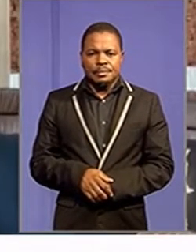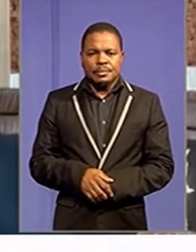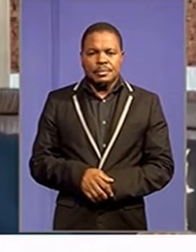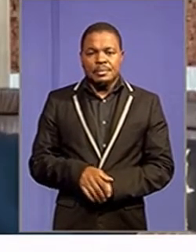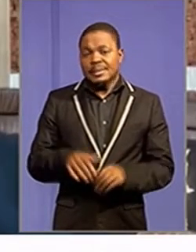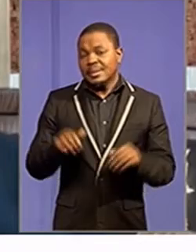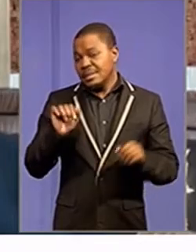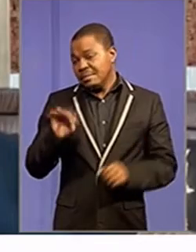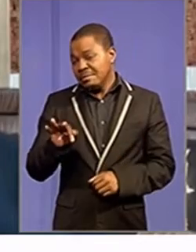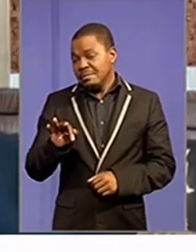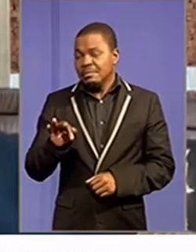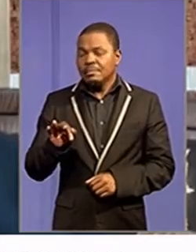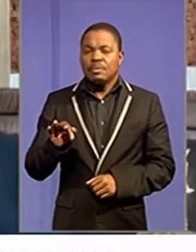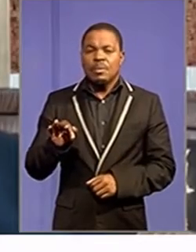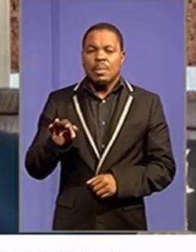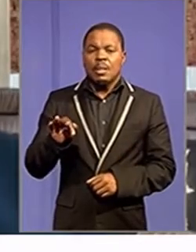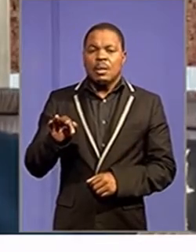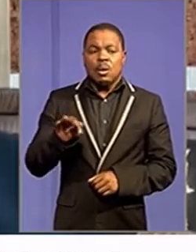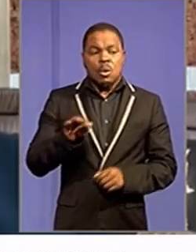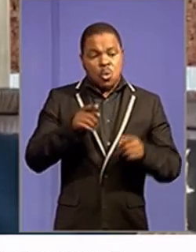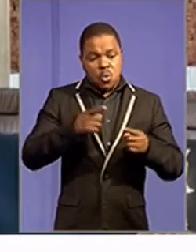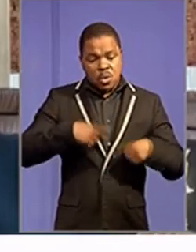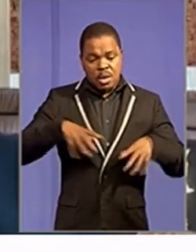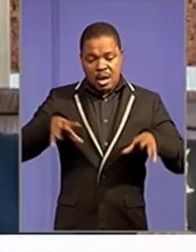if it was allowed